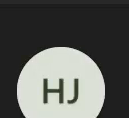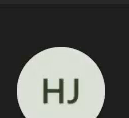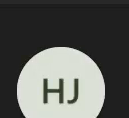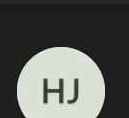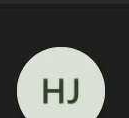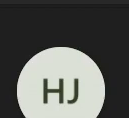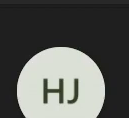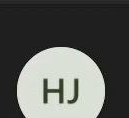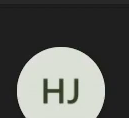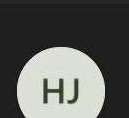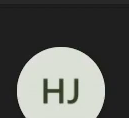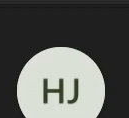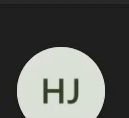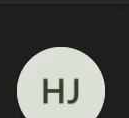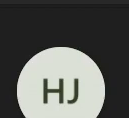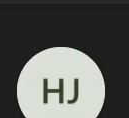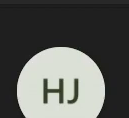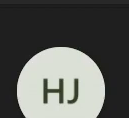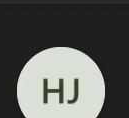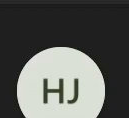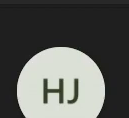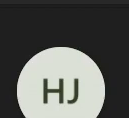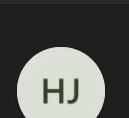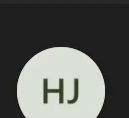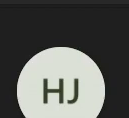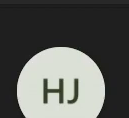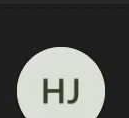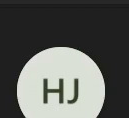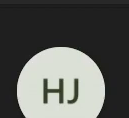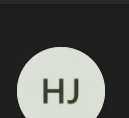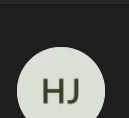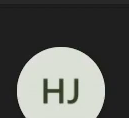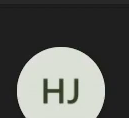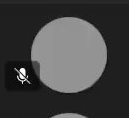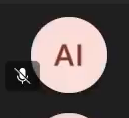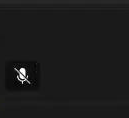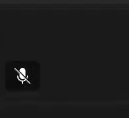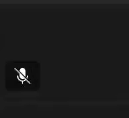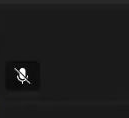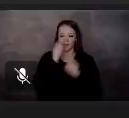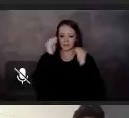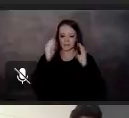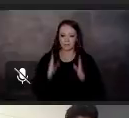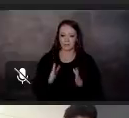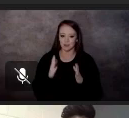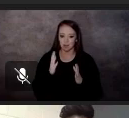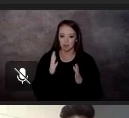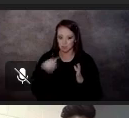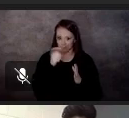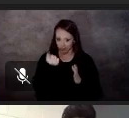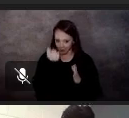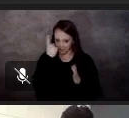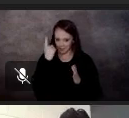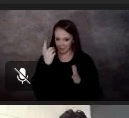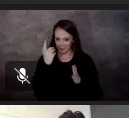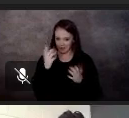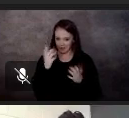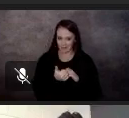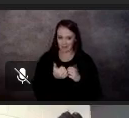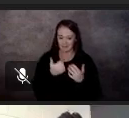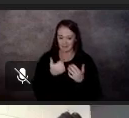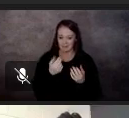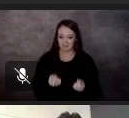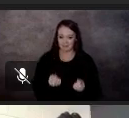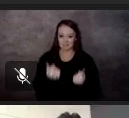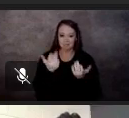I mean, we've got a room full of educators who understand what it means to think quick on your feet and just make it work. So I think